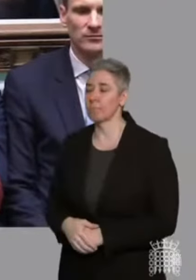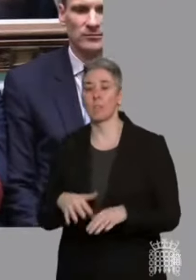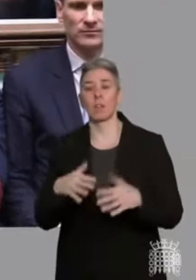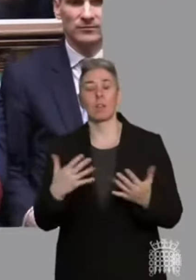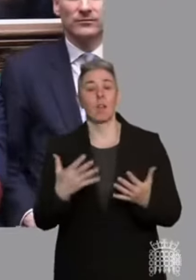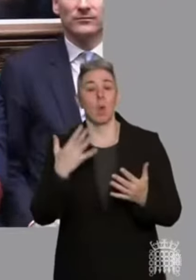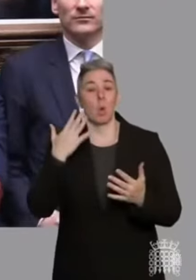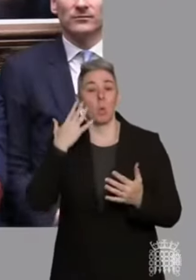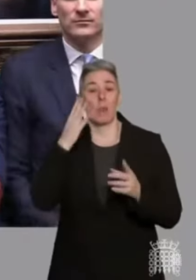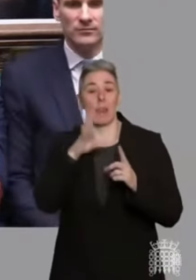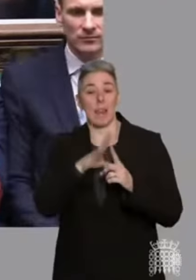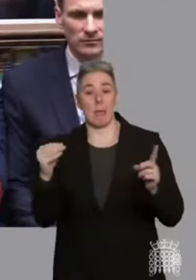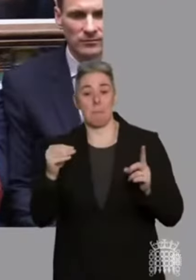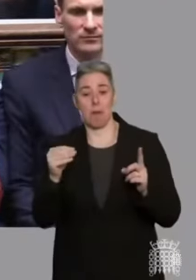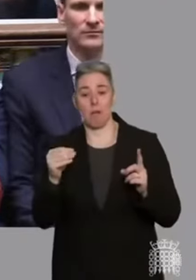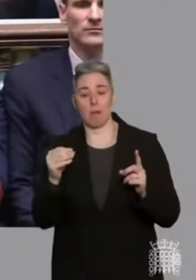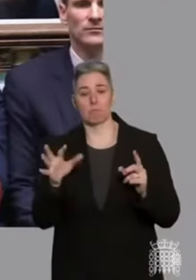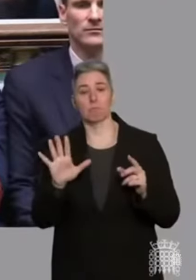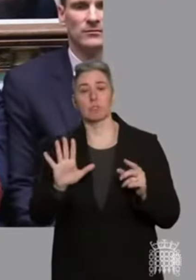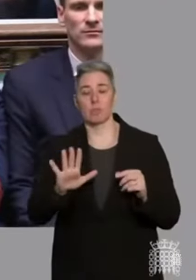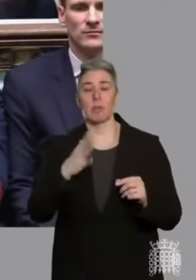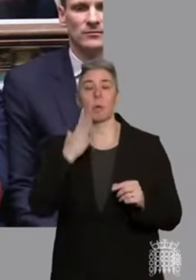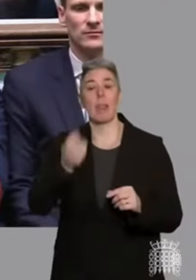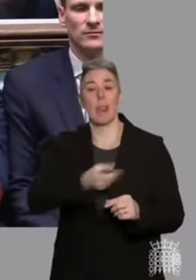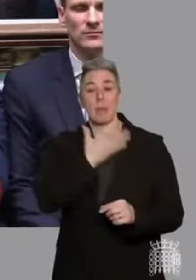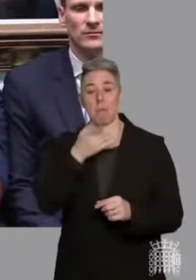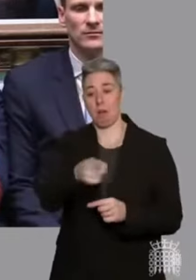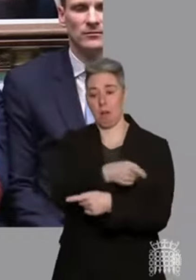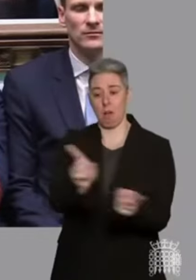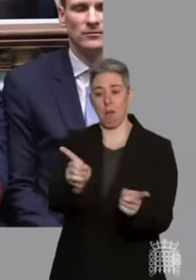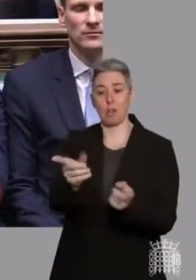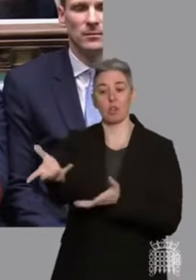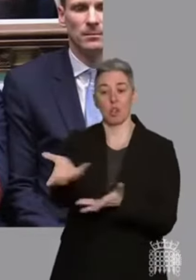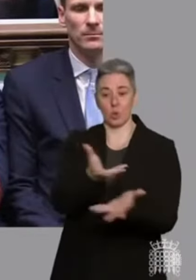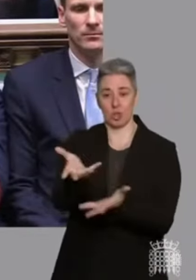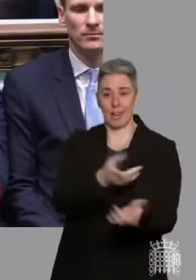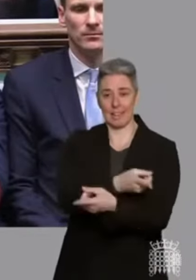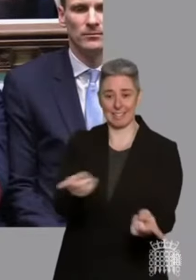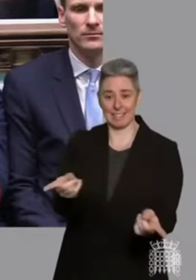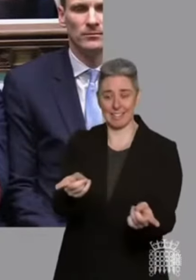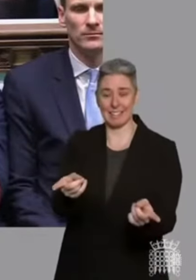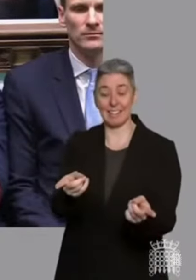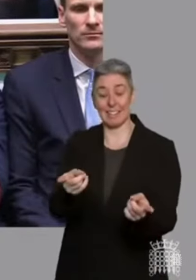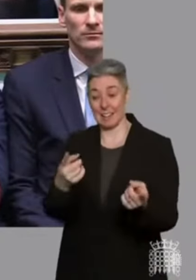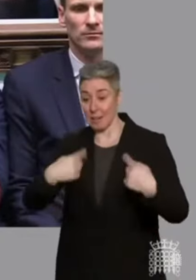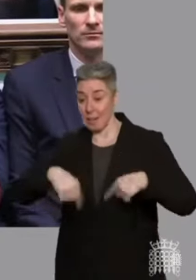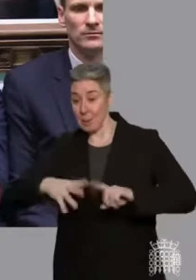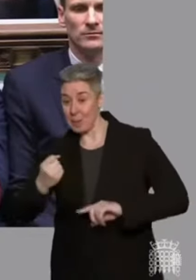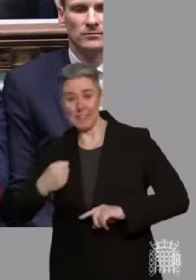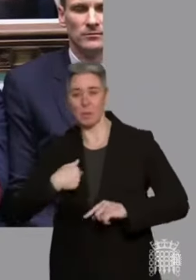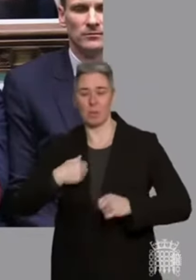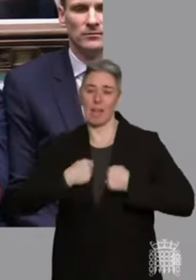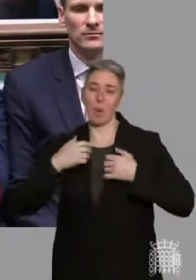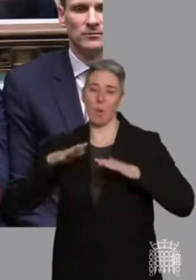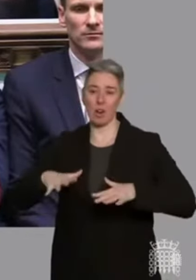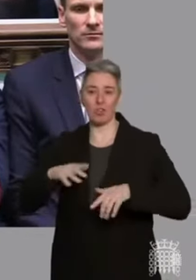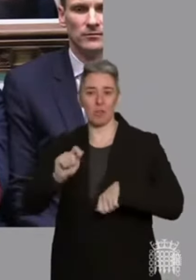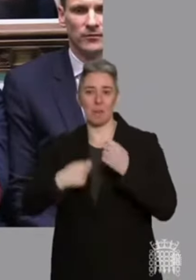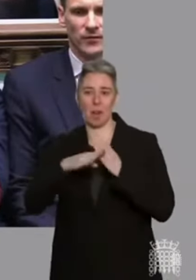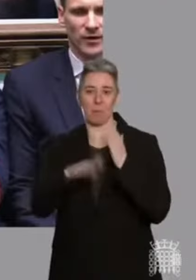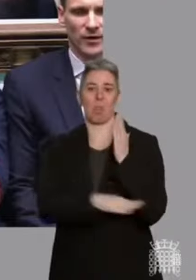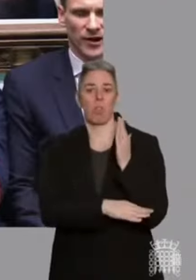Yesterday, we heard the government offered £18 billion for Mauritius to take our